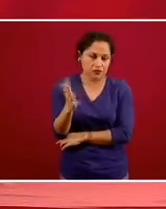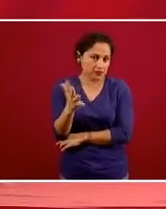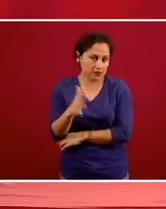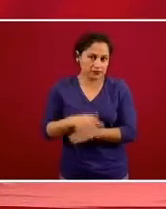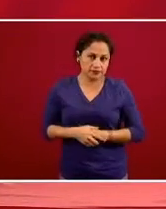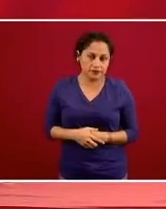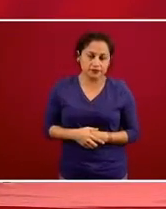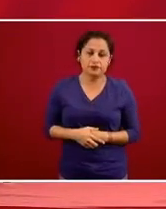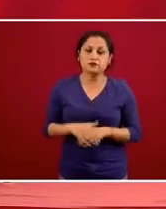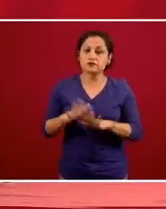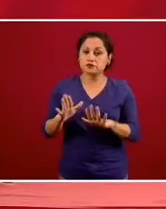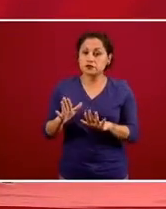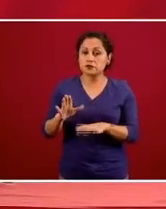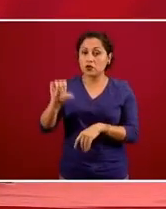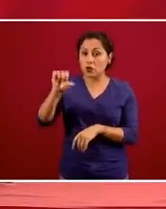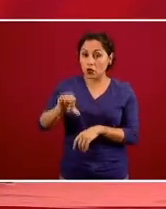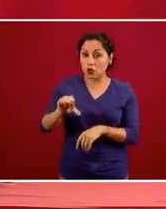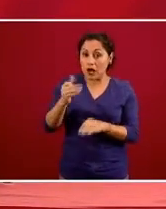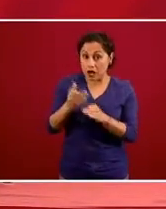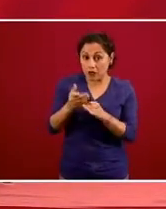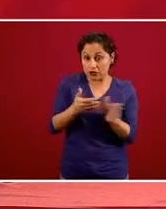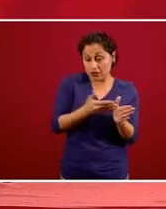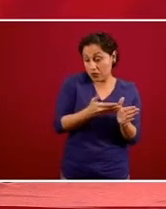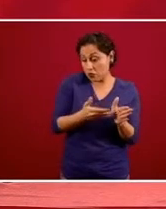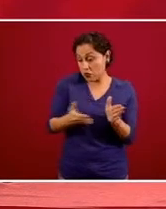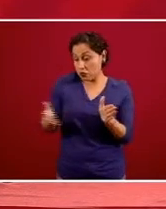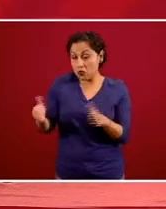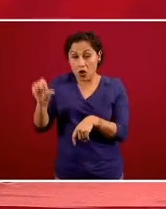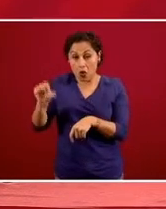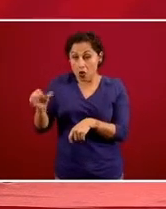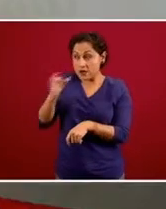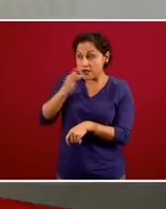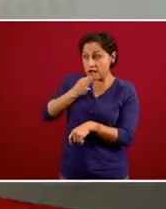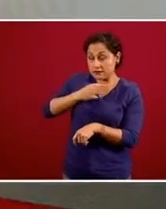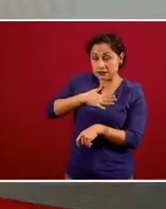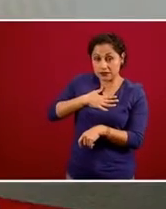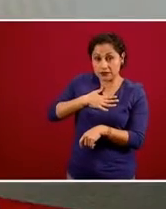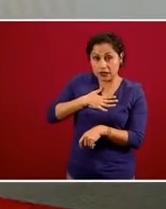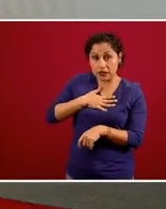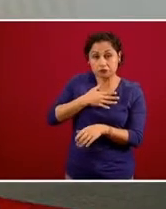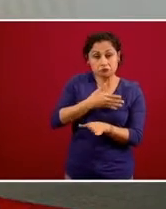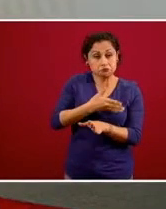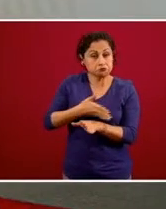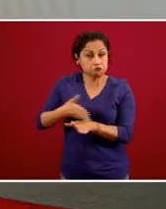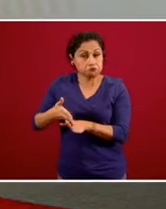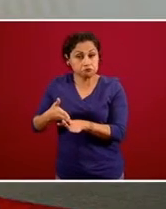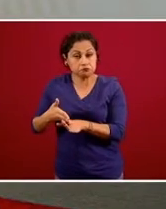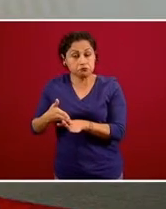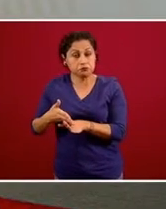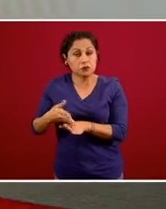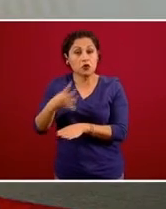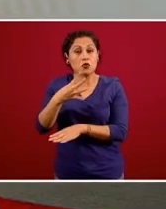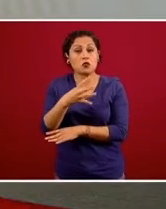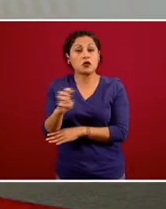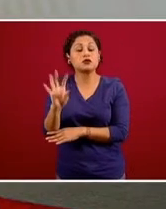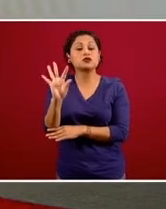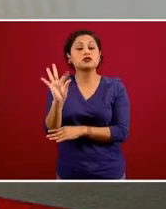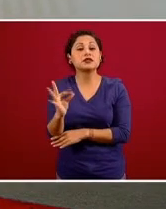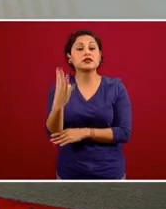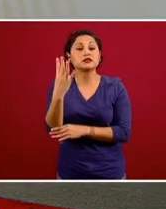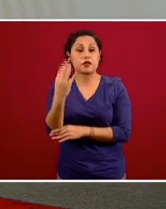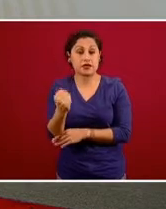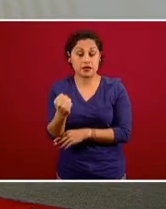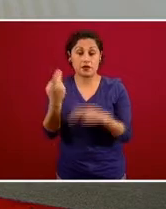150 beds to their current capacities. The occupied unavailable beds so far